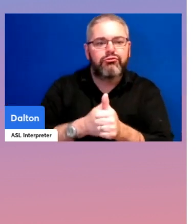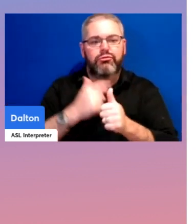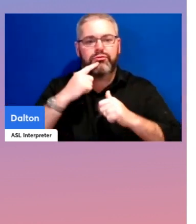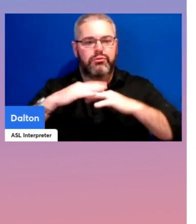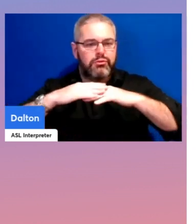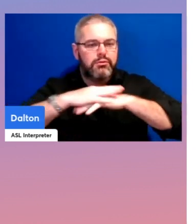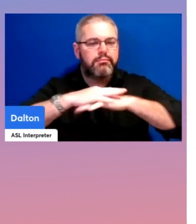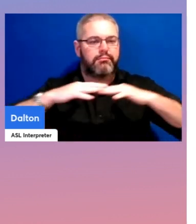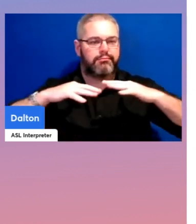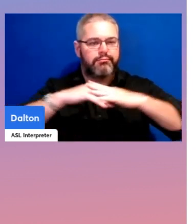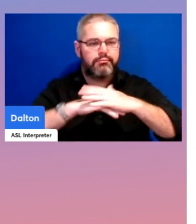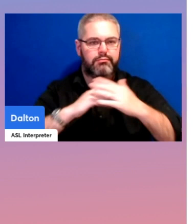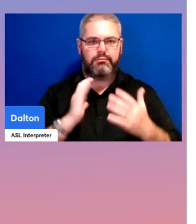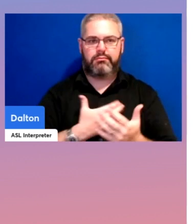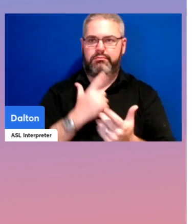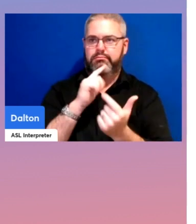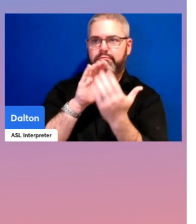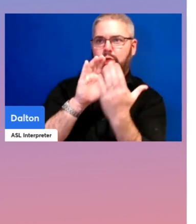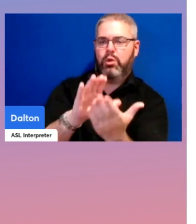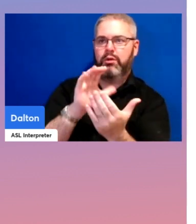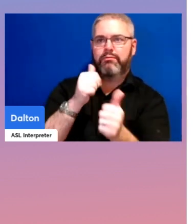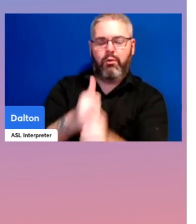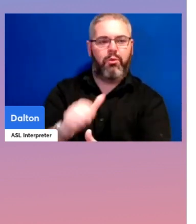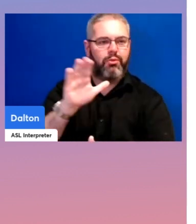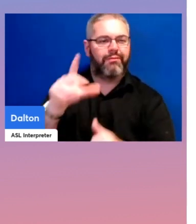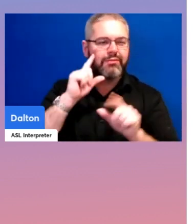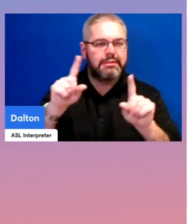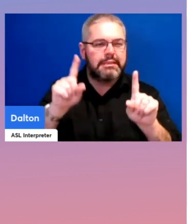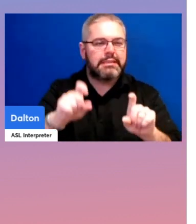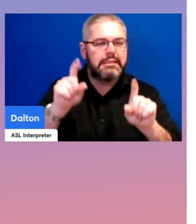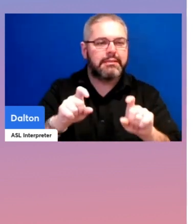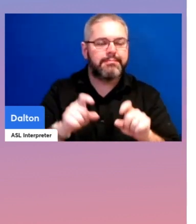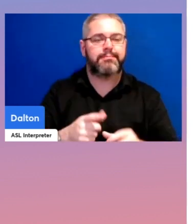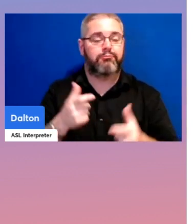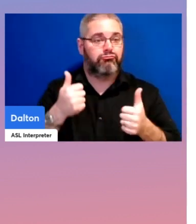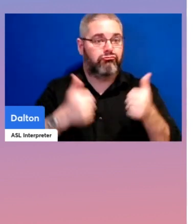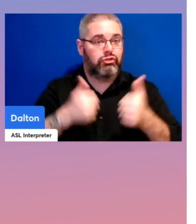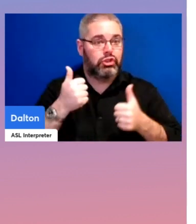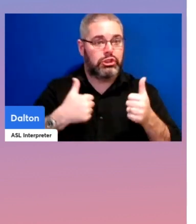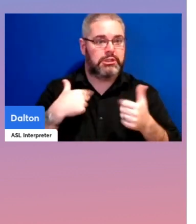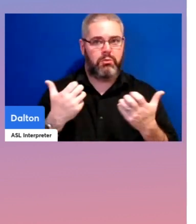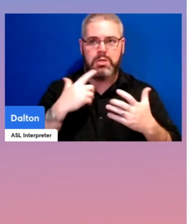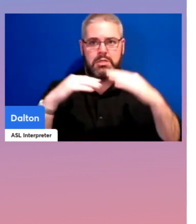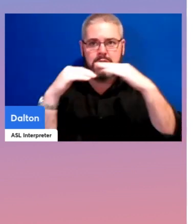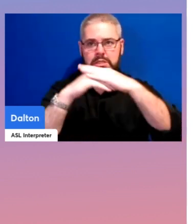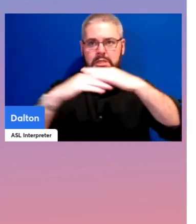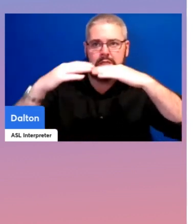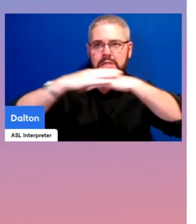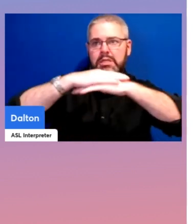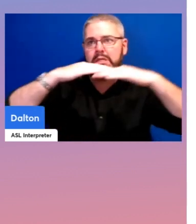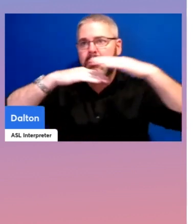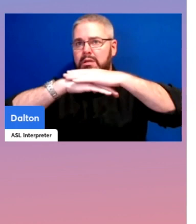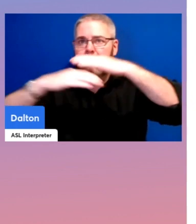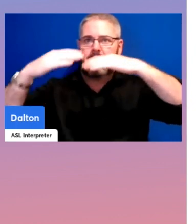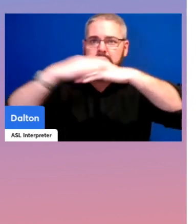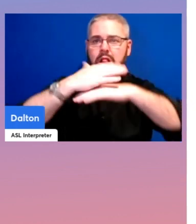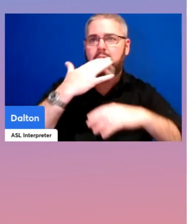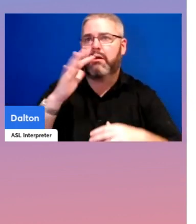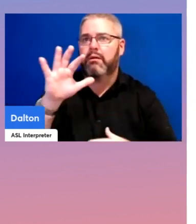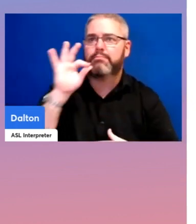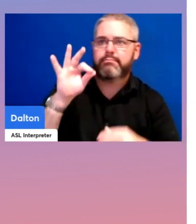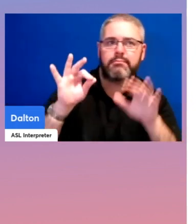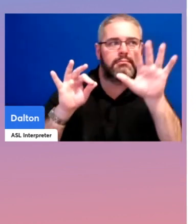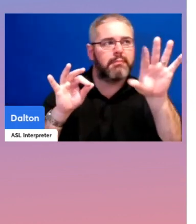complementary approaches to testing. So you can pick and choose what layers you want to use. So the first layer